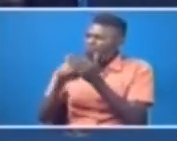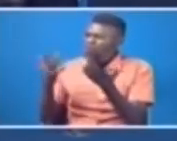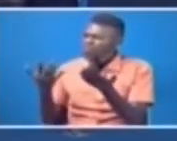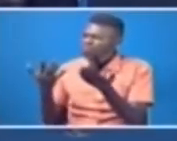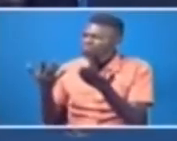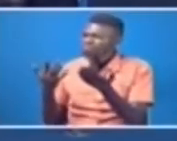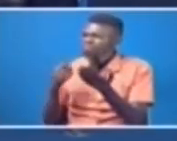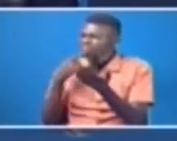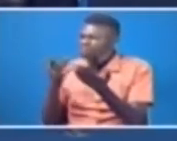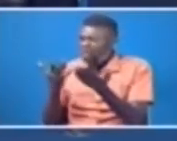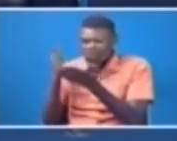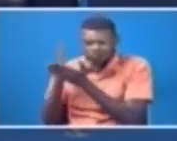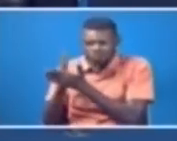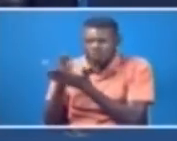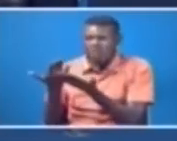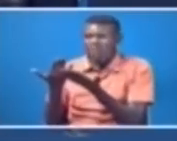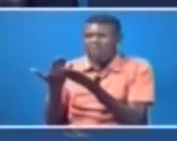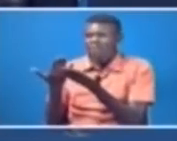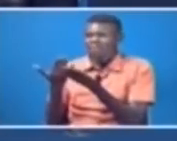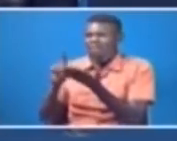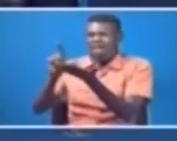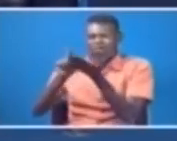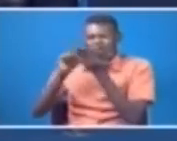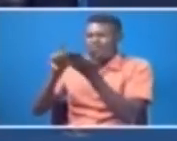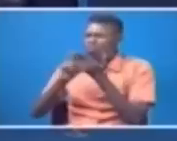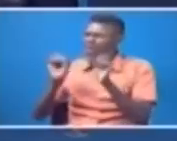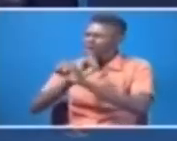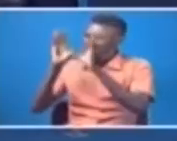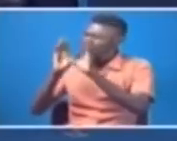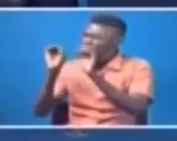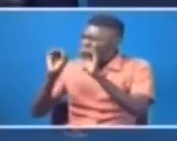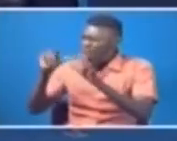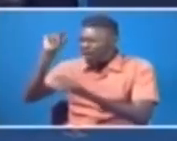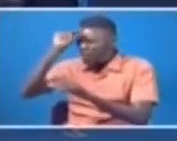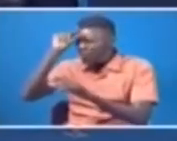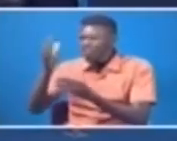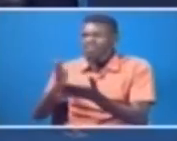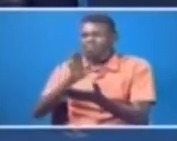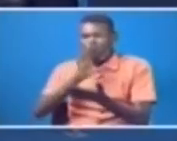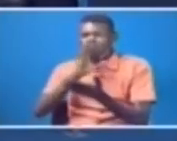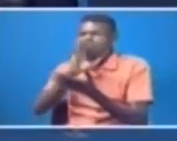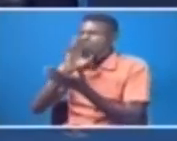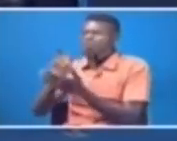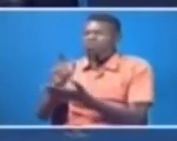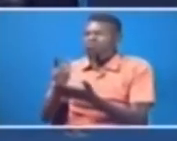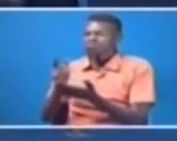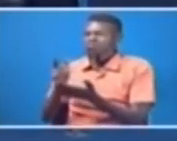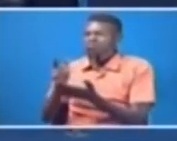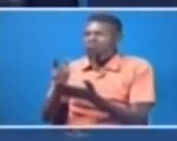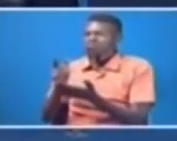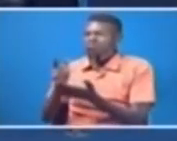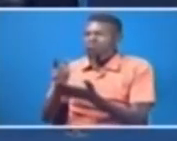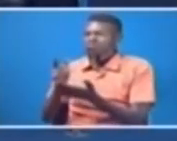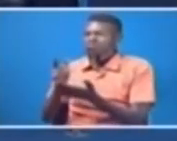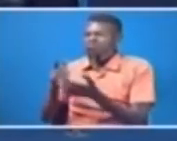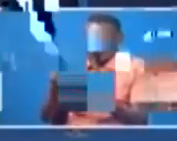the vague nature of the kind of loans the government gets Kenyans into, the details of the same.